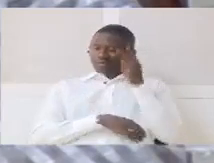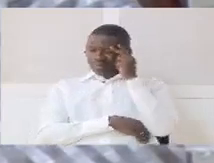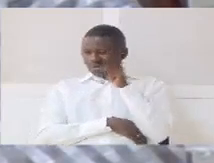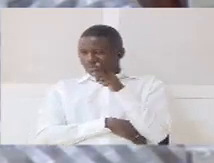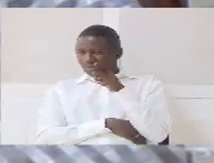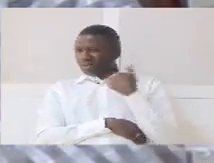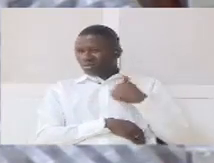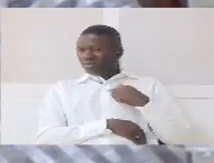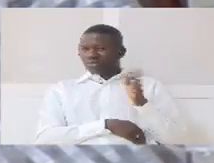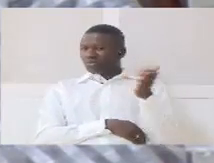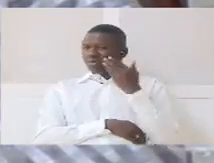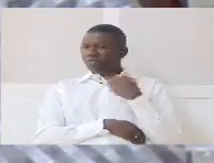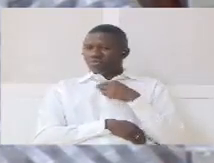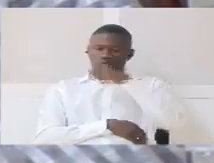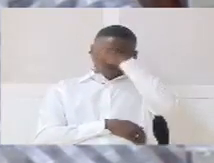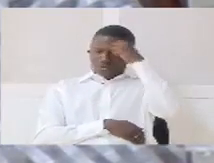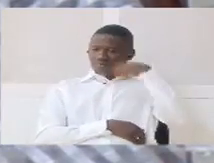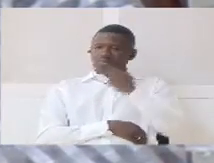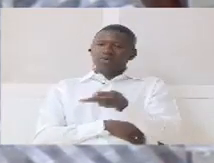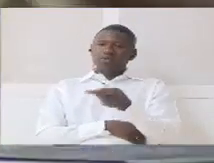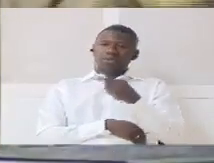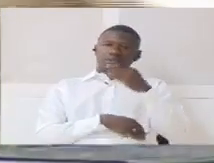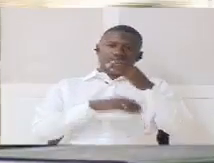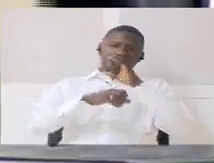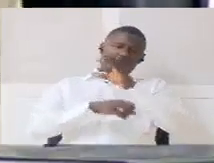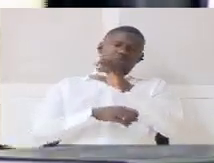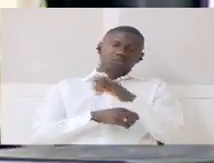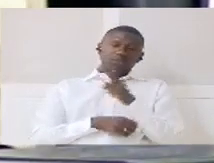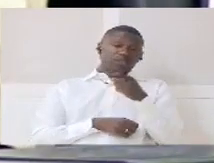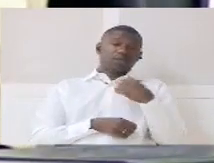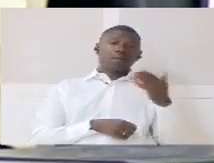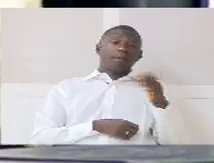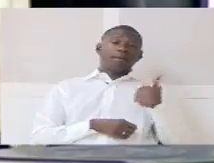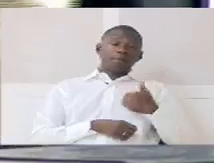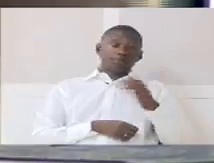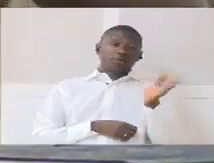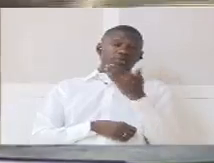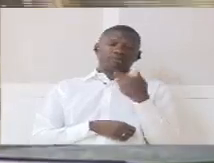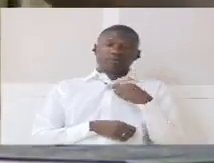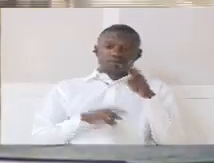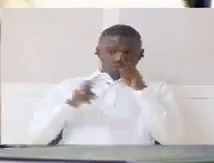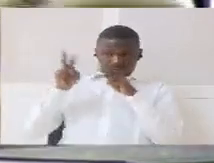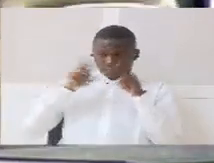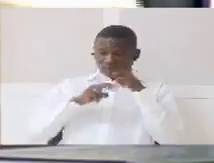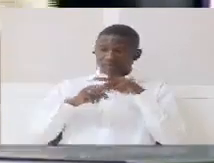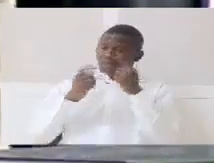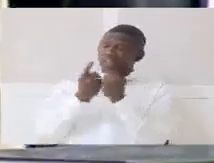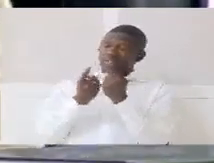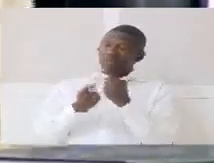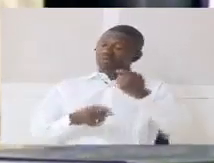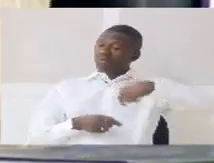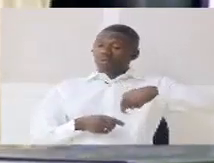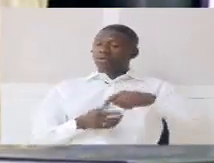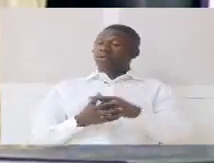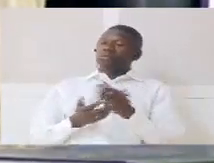these ones have not come to work for the country. They don't love the work. You know not a fe nyinol. They have come to look for material. Well, every now and then, it be problem okono